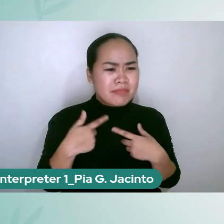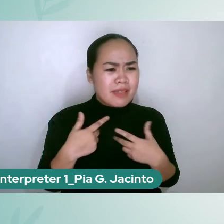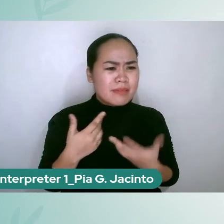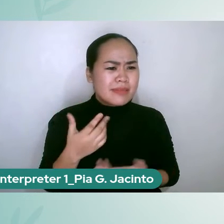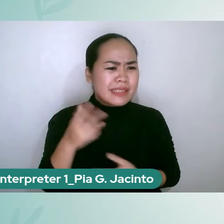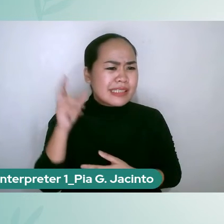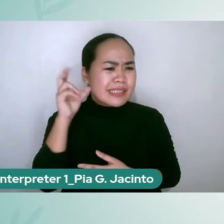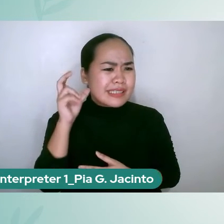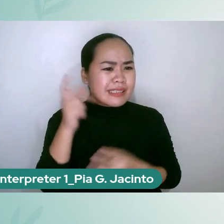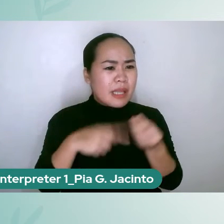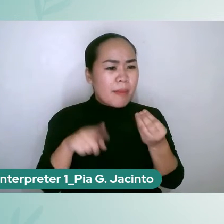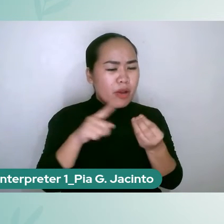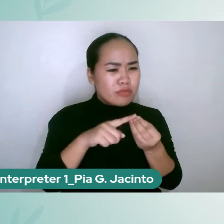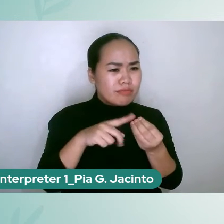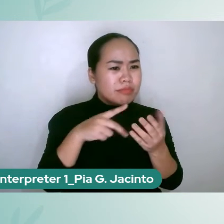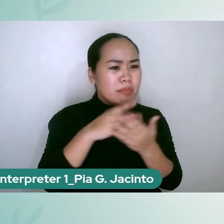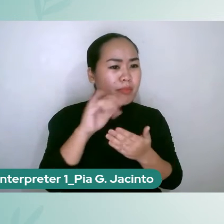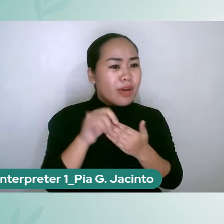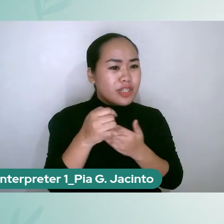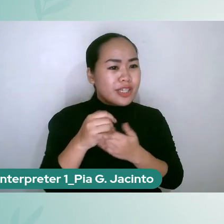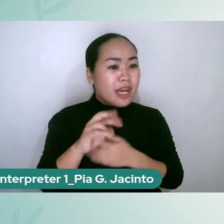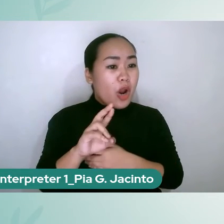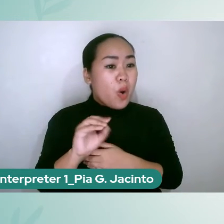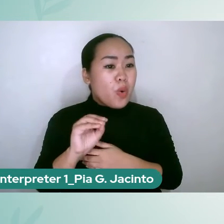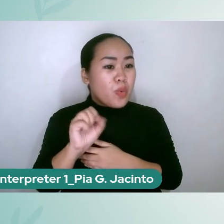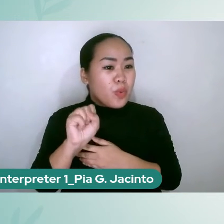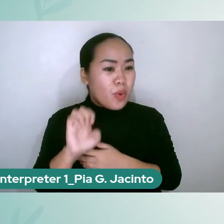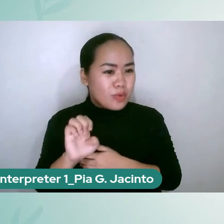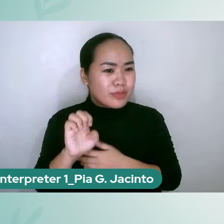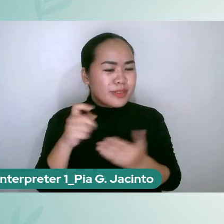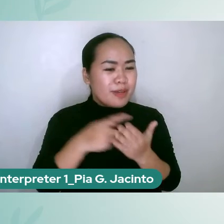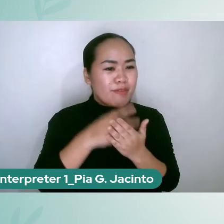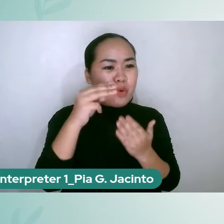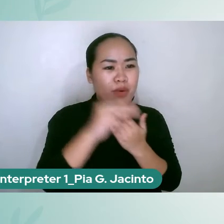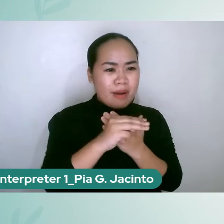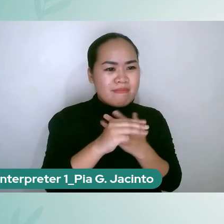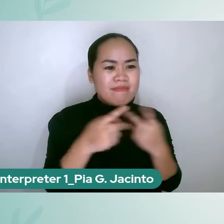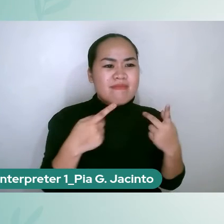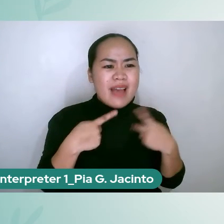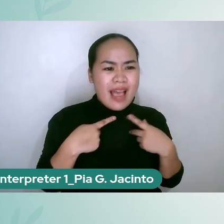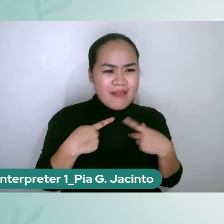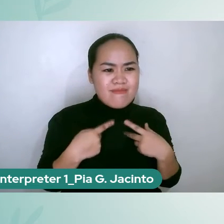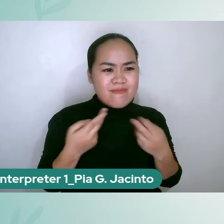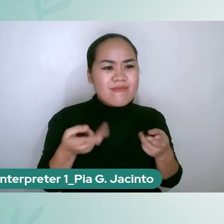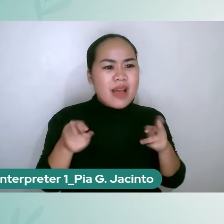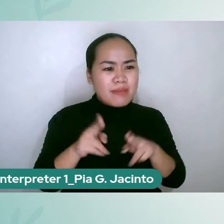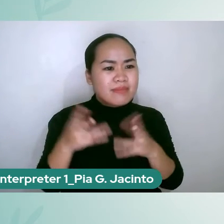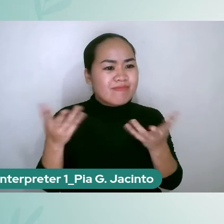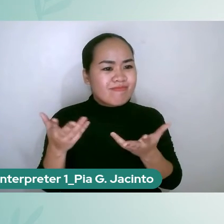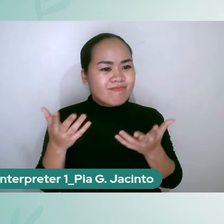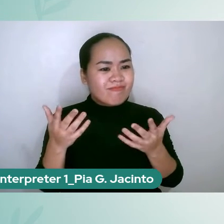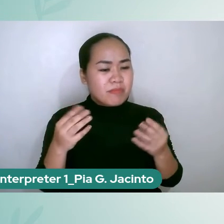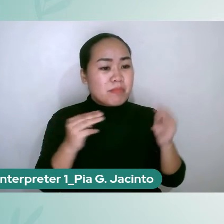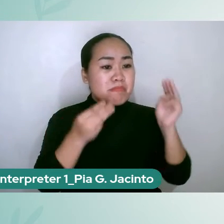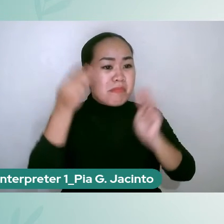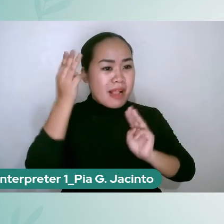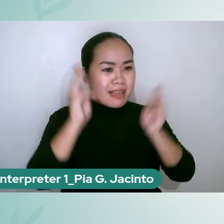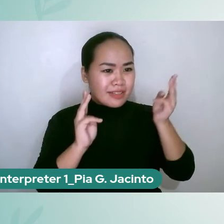Project Rose program that was being implemented in Malaysia. I'm happy